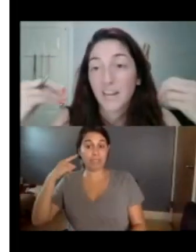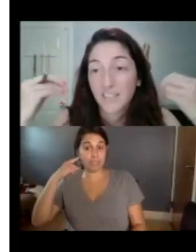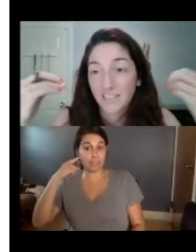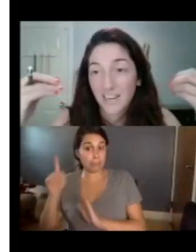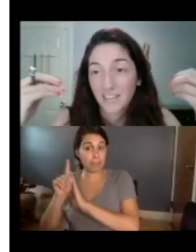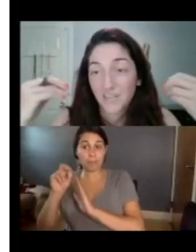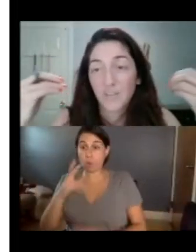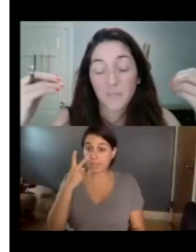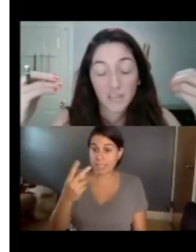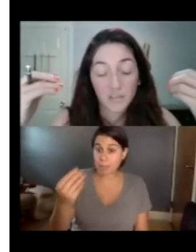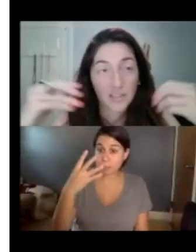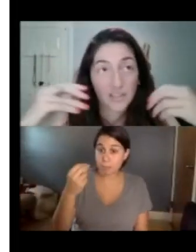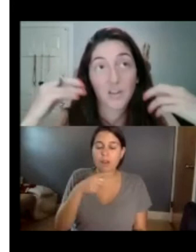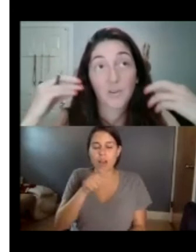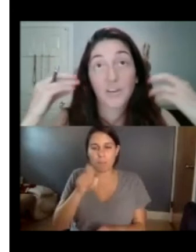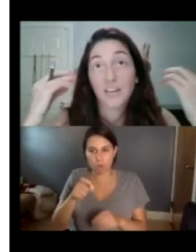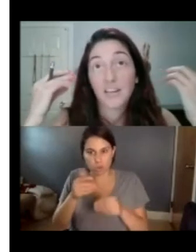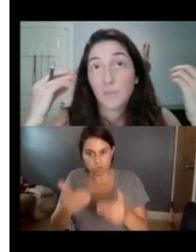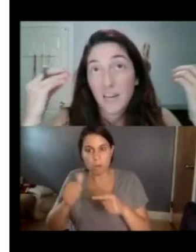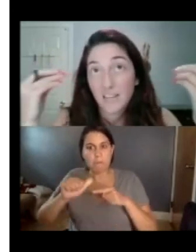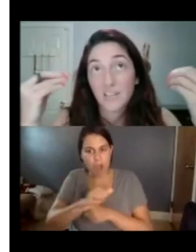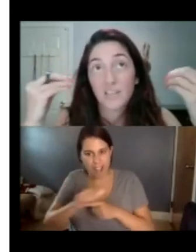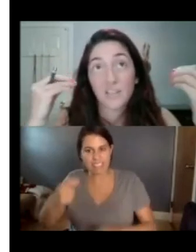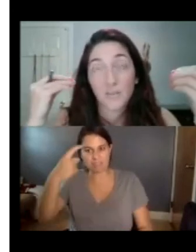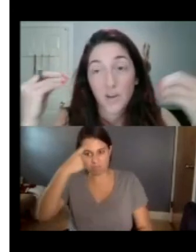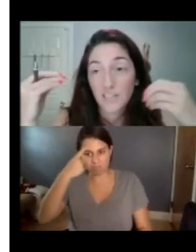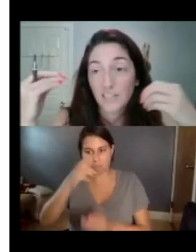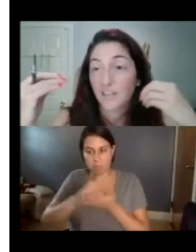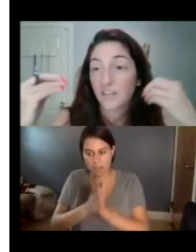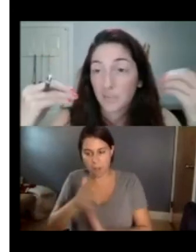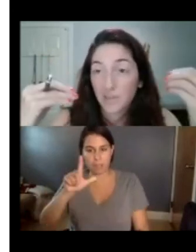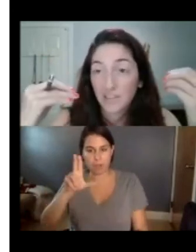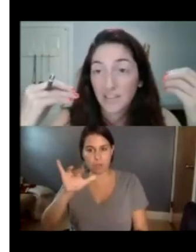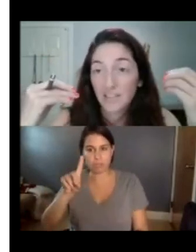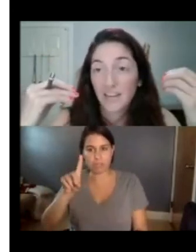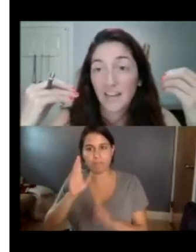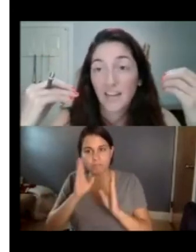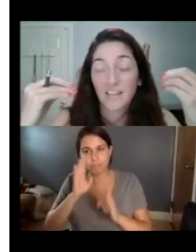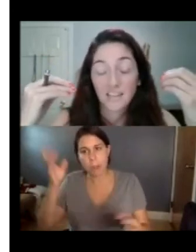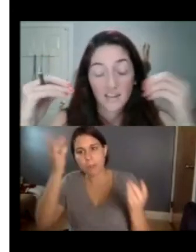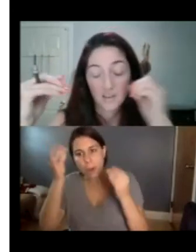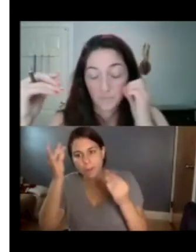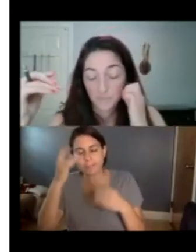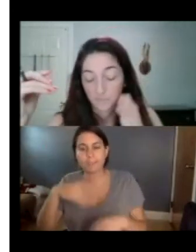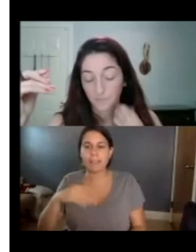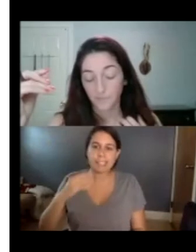this mind state of becoming lucid. So paying attention to their thoughts and their experiences